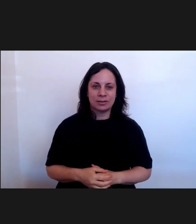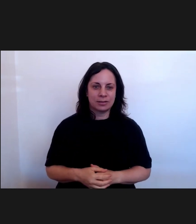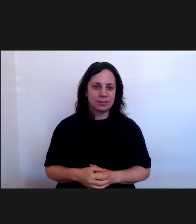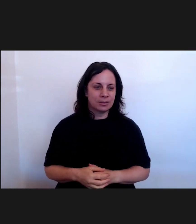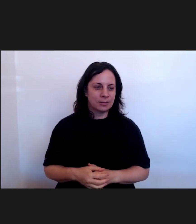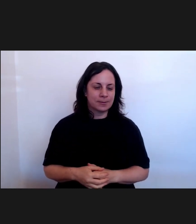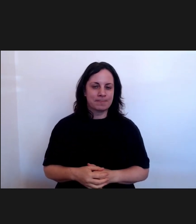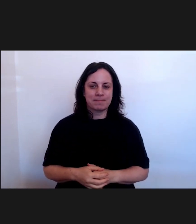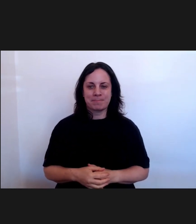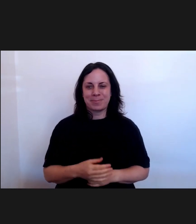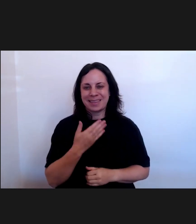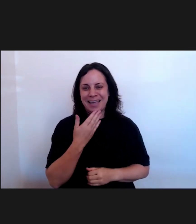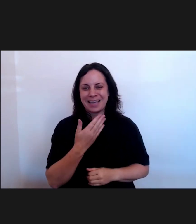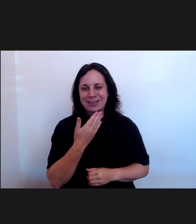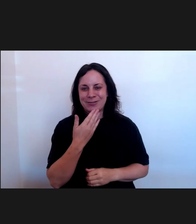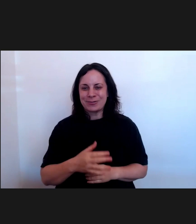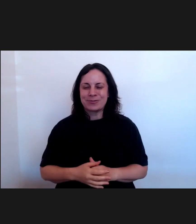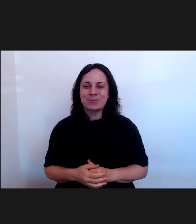Thank you. Kia ora.